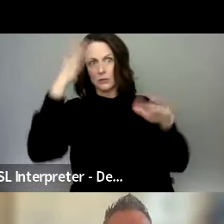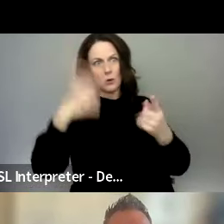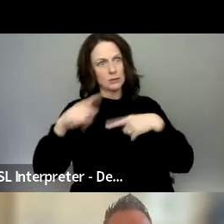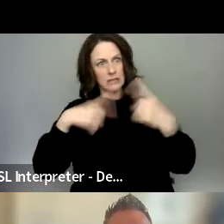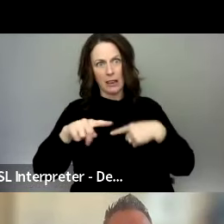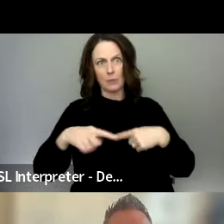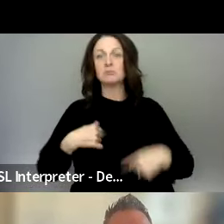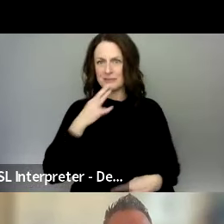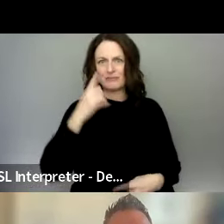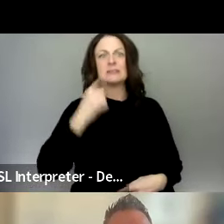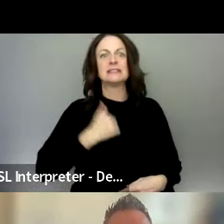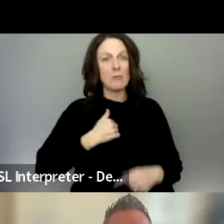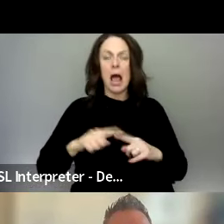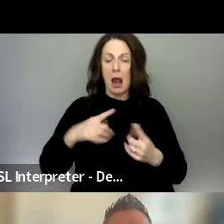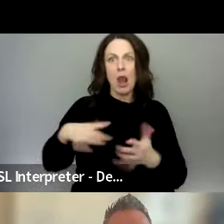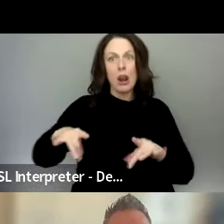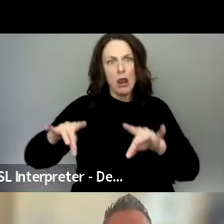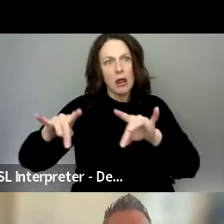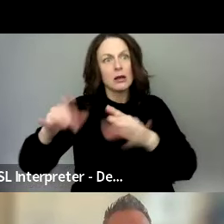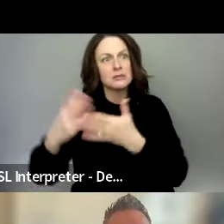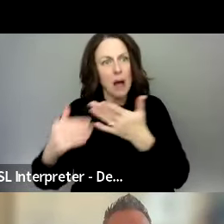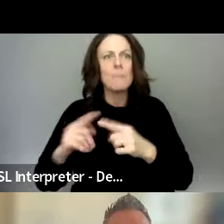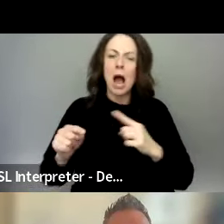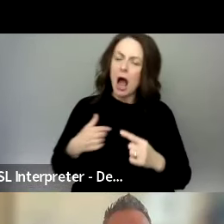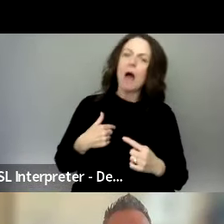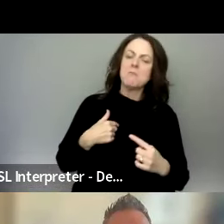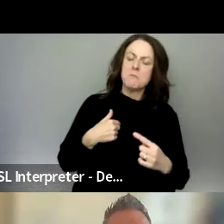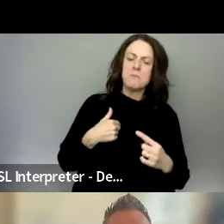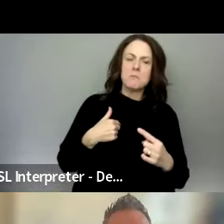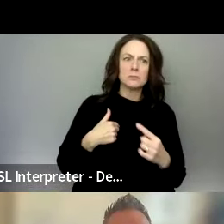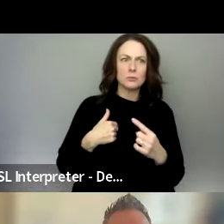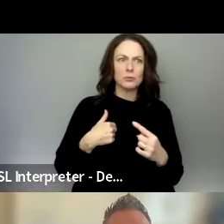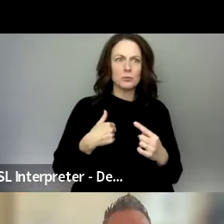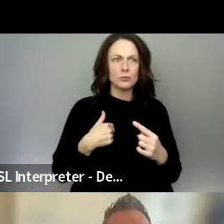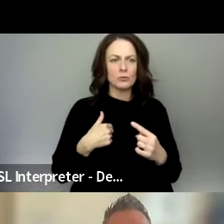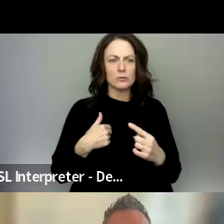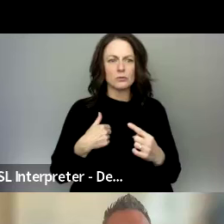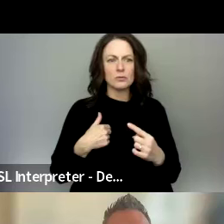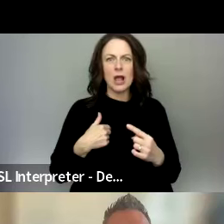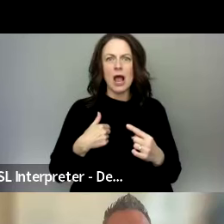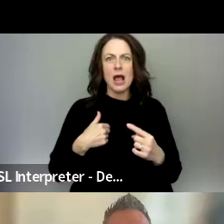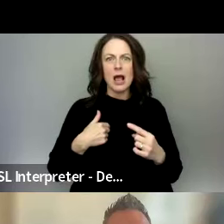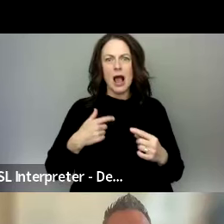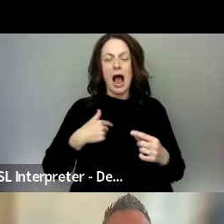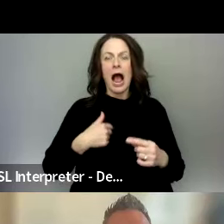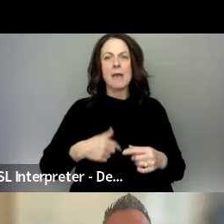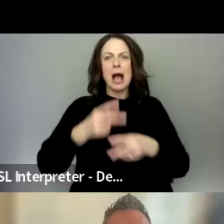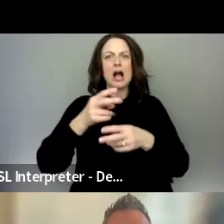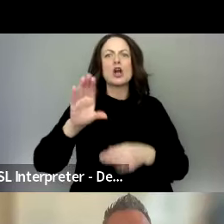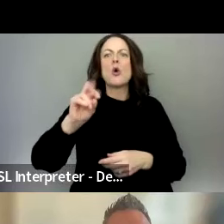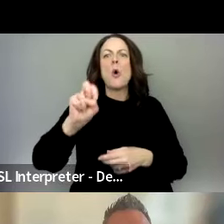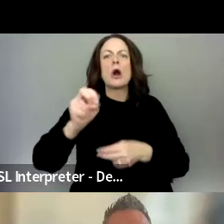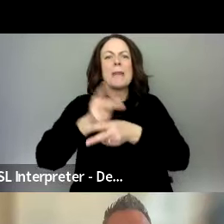but I've been learning. Yeah, I am a Drupal core maintainer, so I work